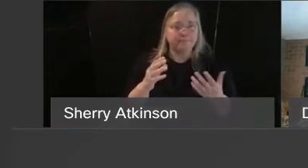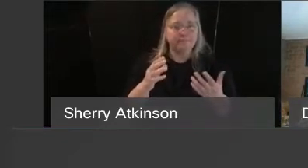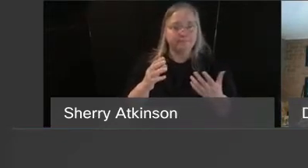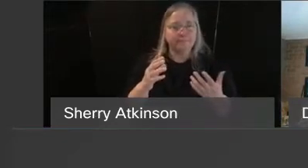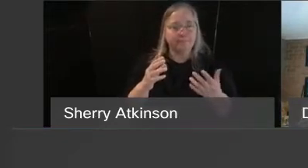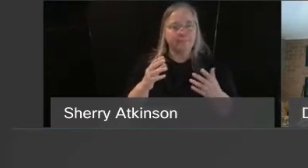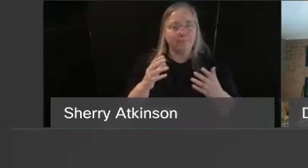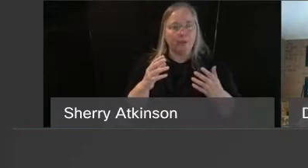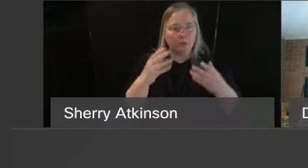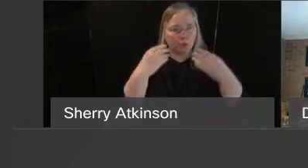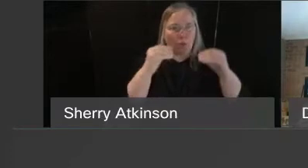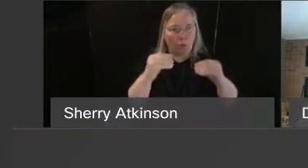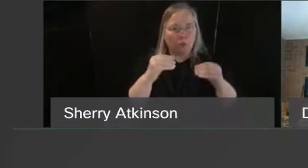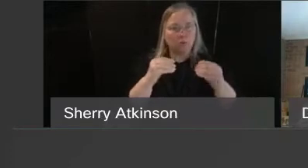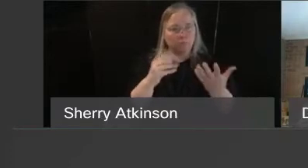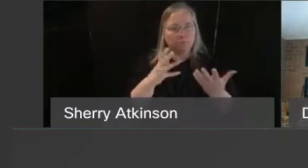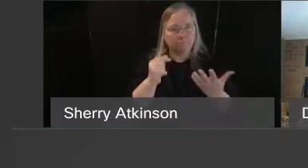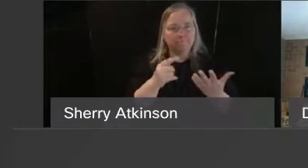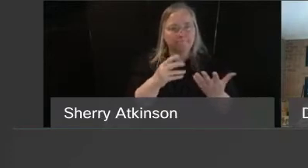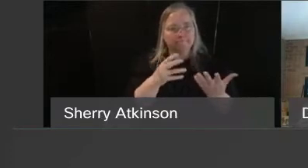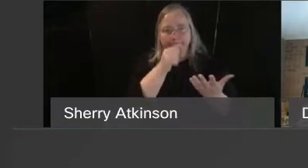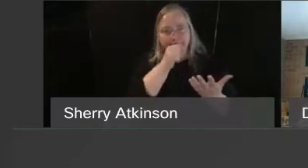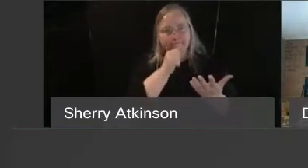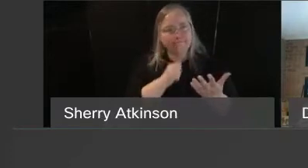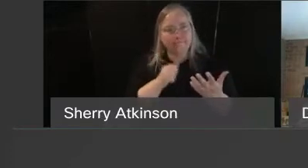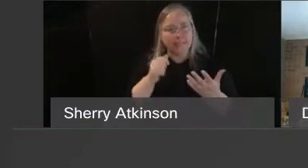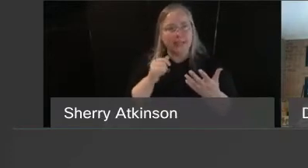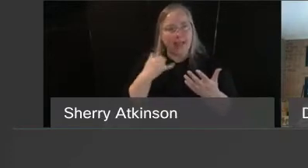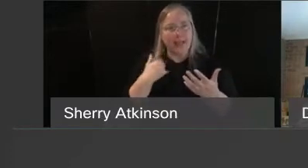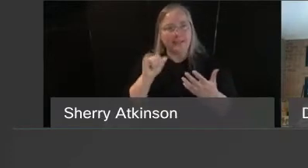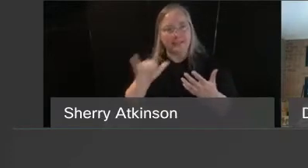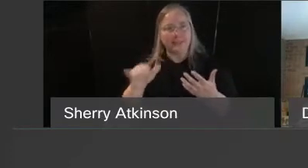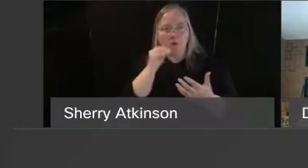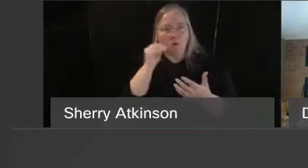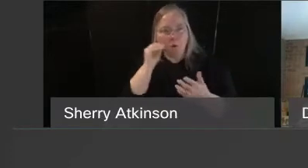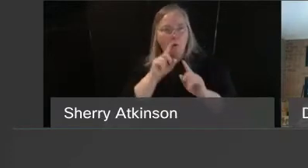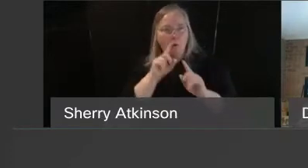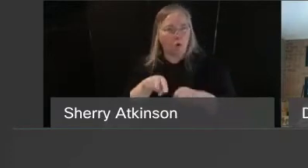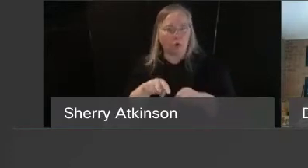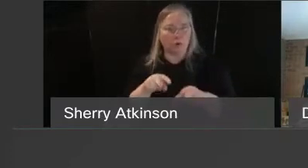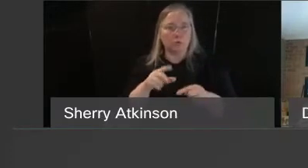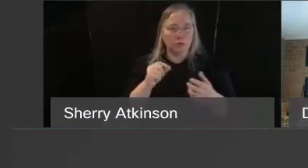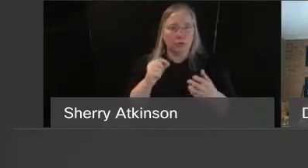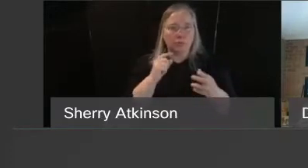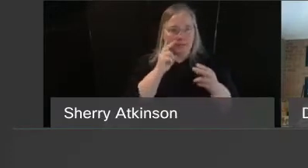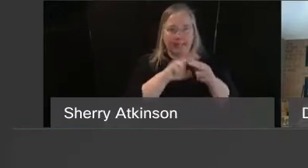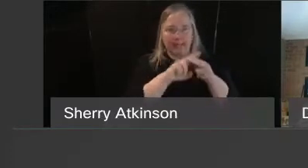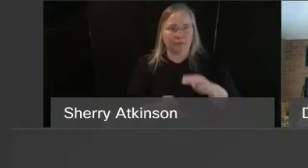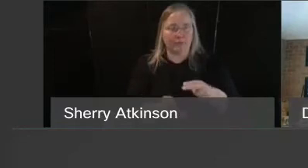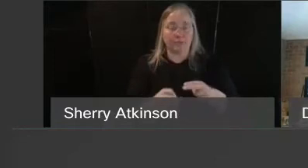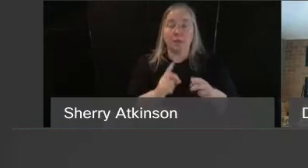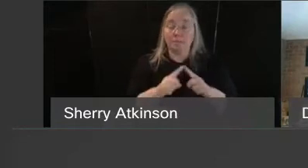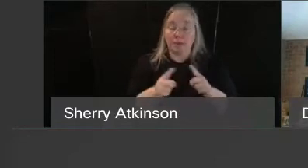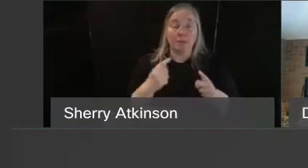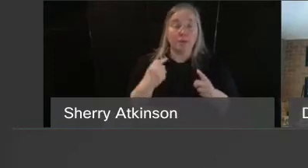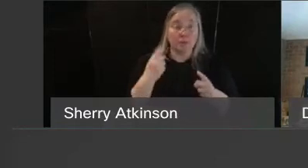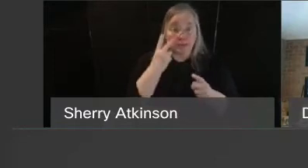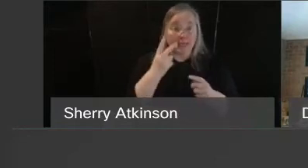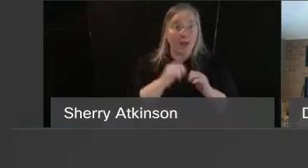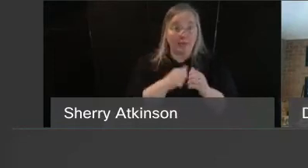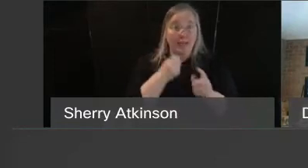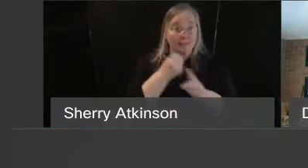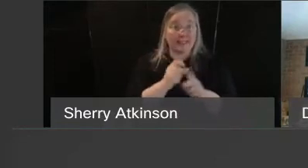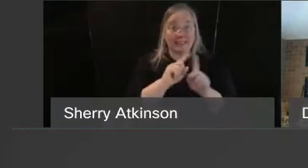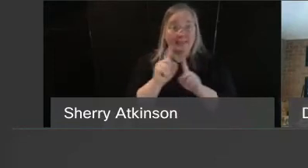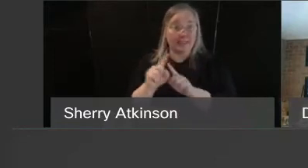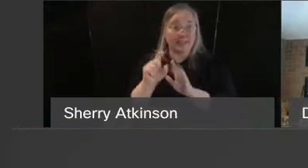number has since increased. Interestingly, when we sort of look at that, how it impacts different states, so you can sort of see